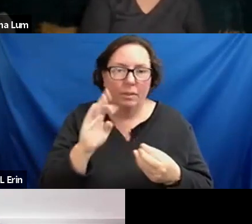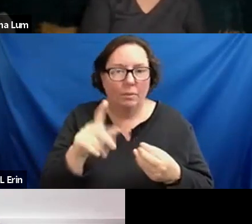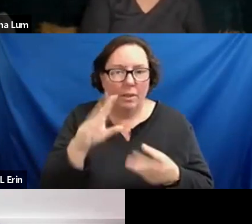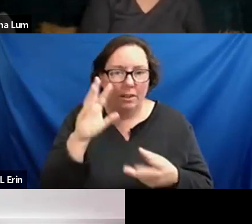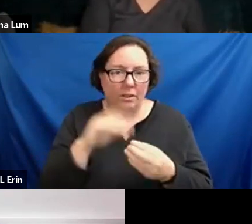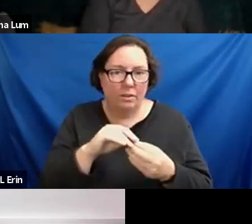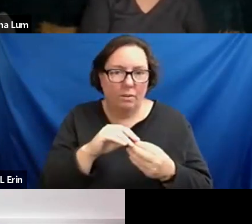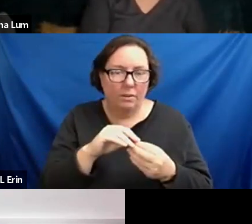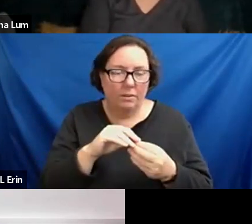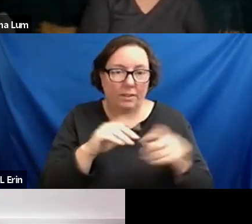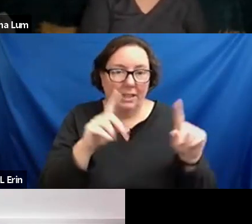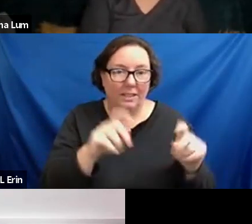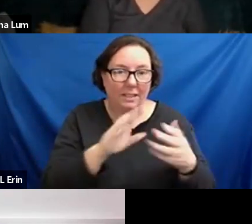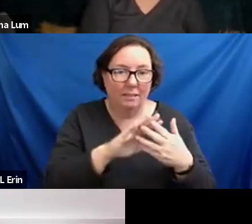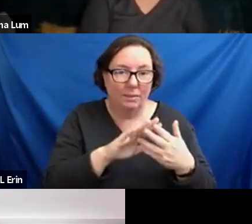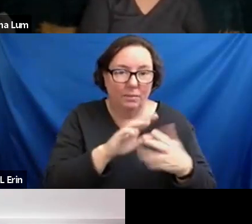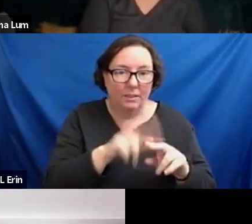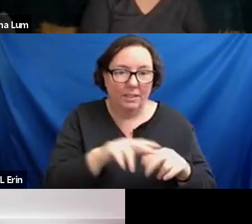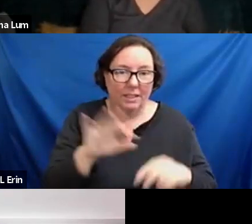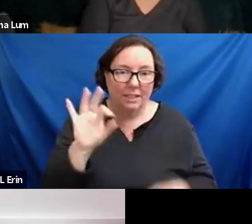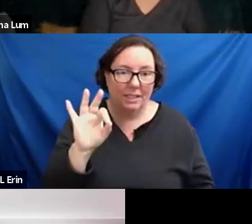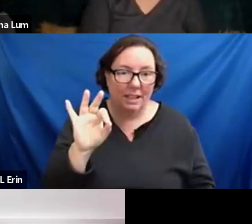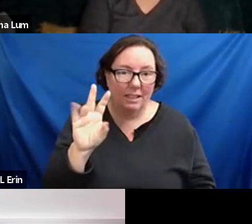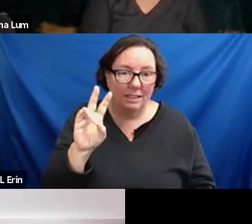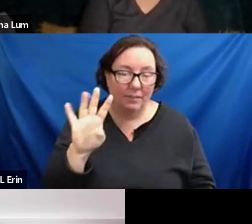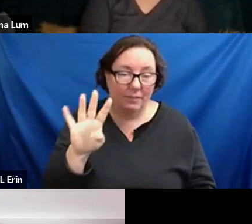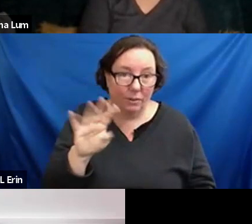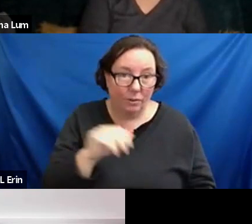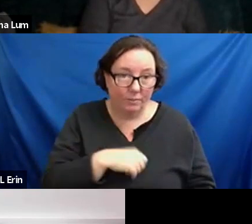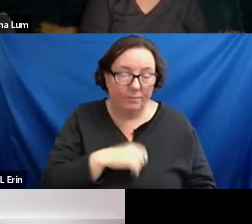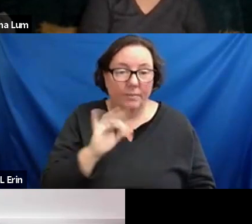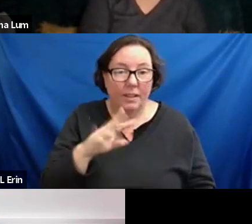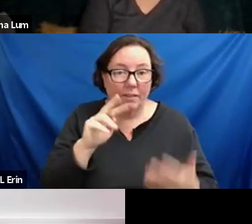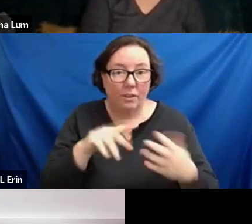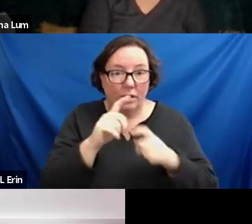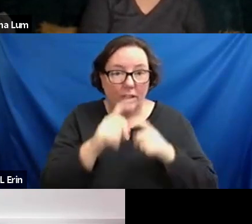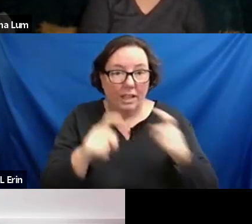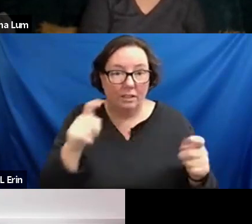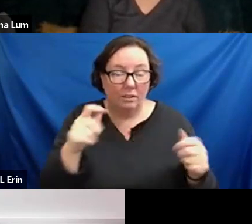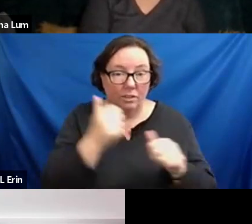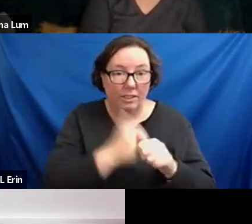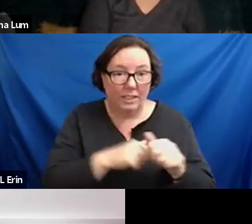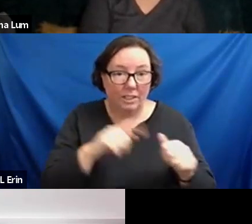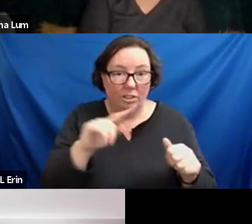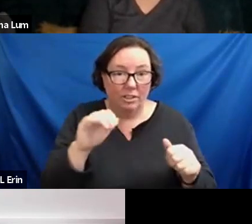amount of exam school seats are 974. If I take the allocation across each zip code, that means the